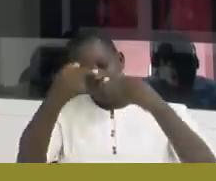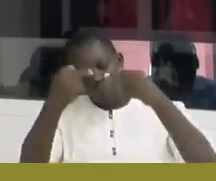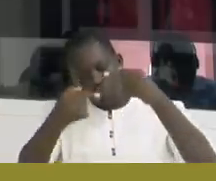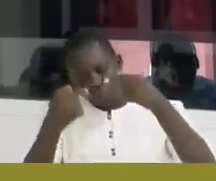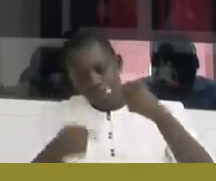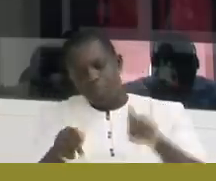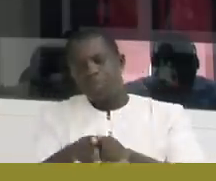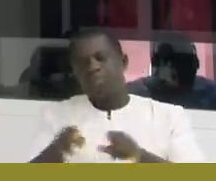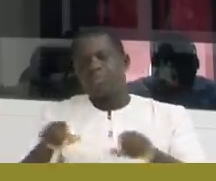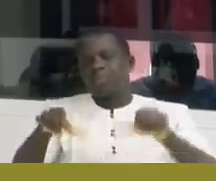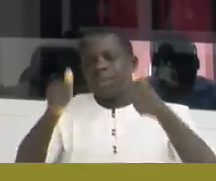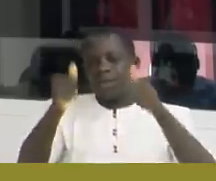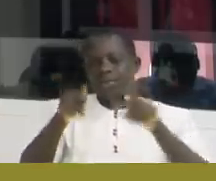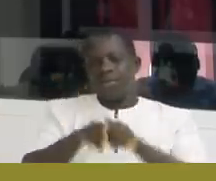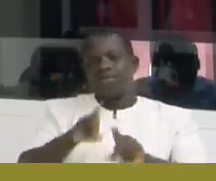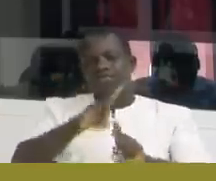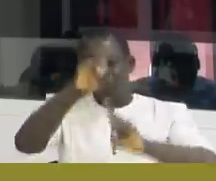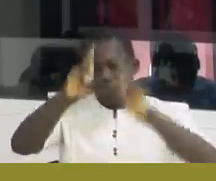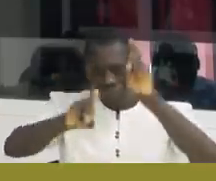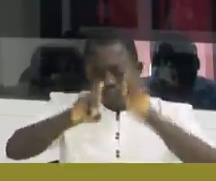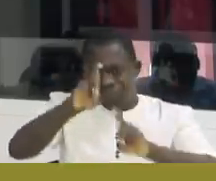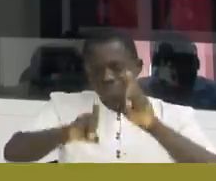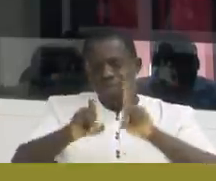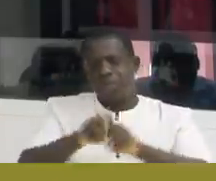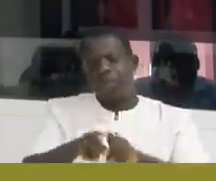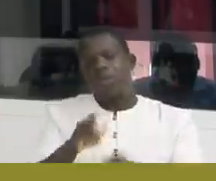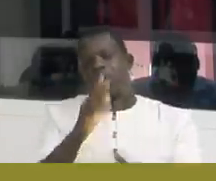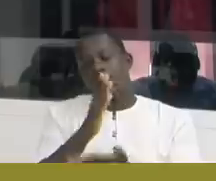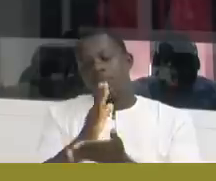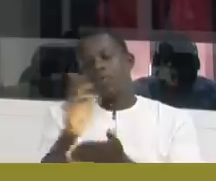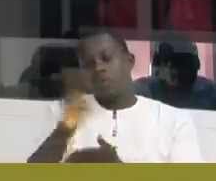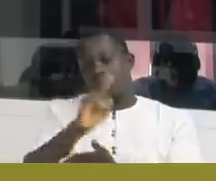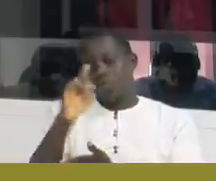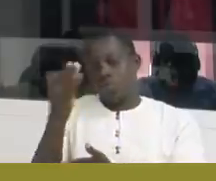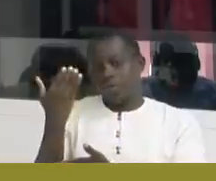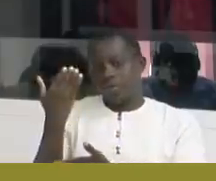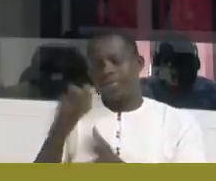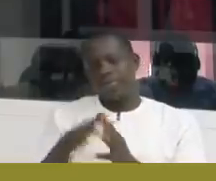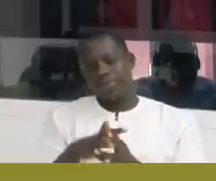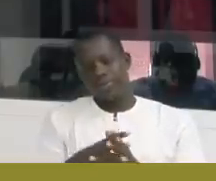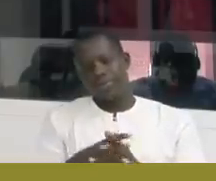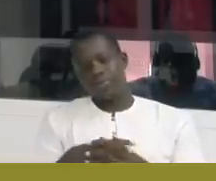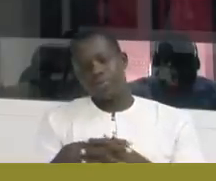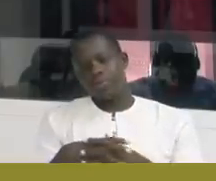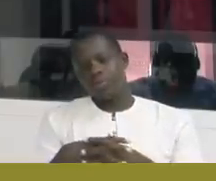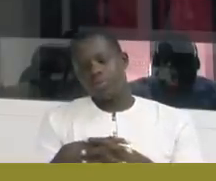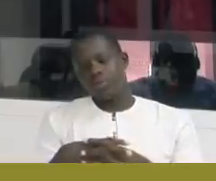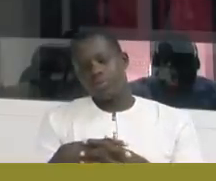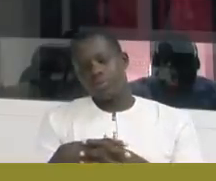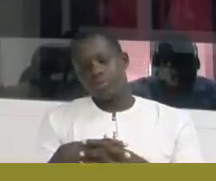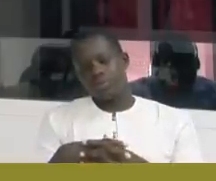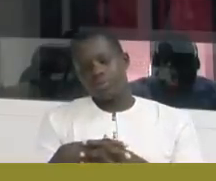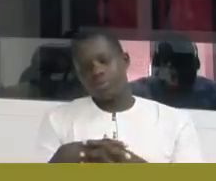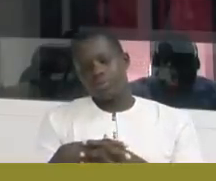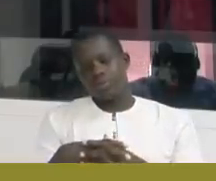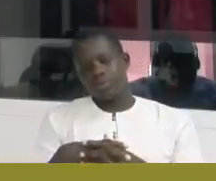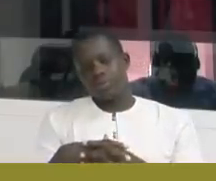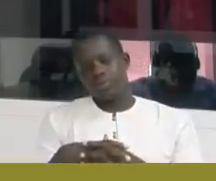interrogation. That is exactly what it was. Look,